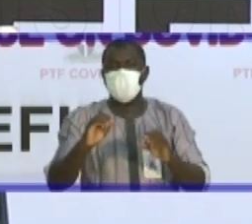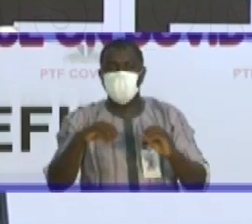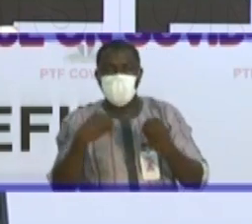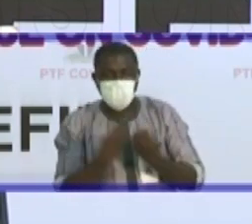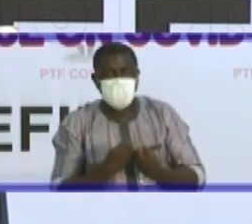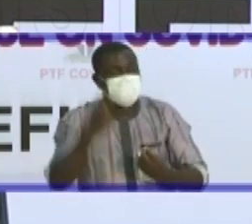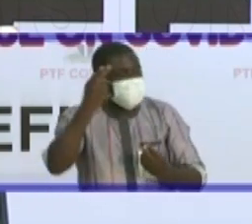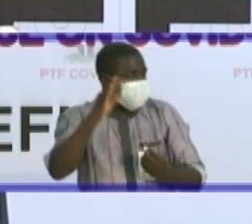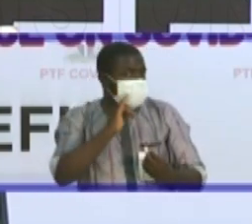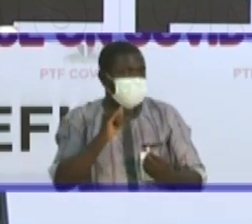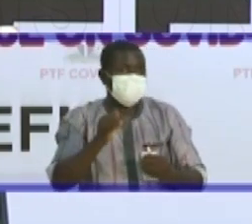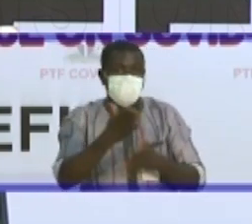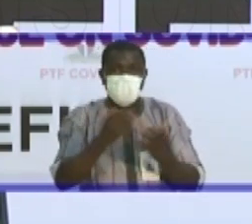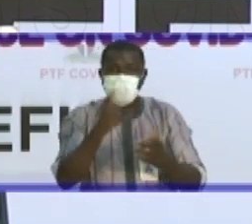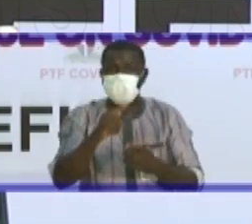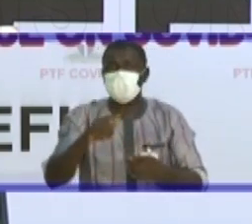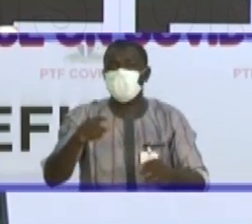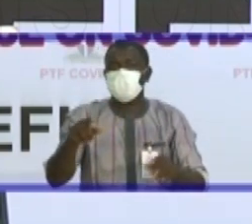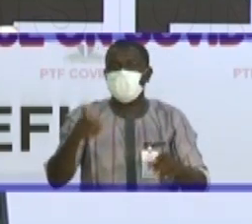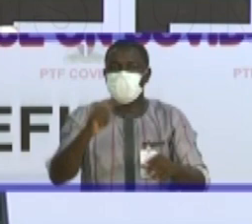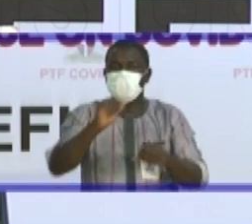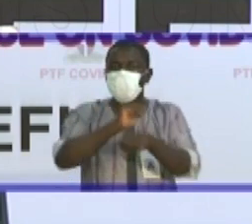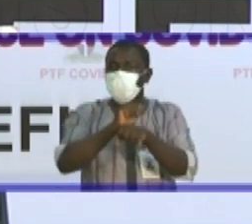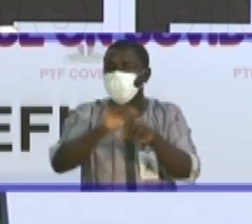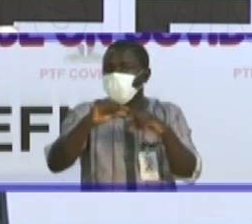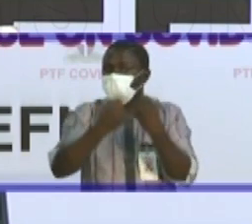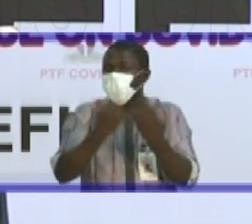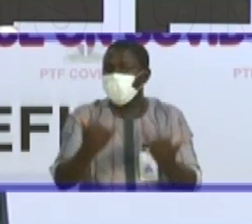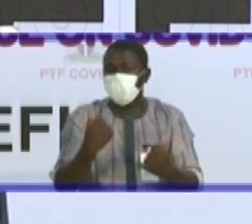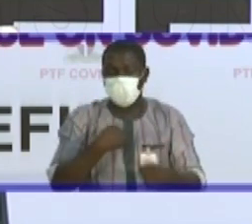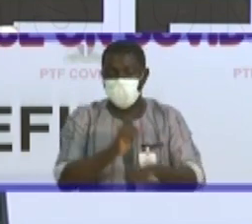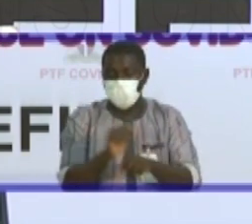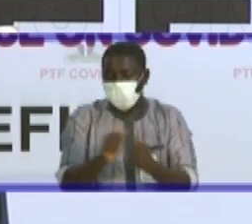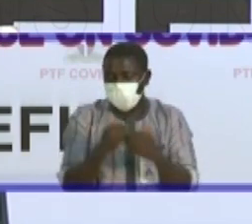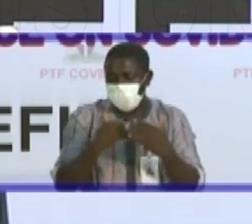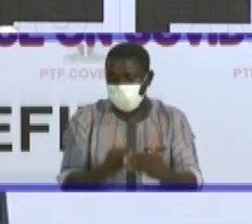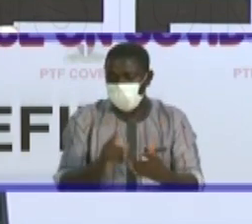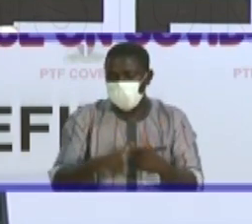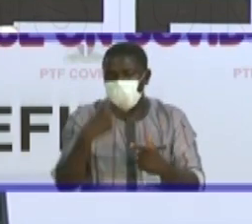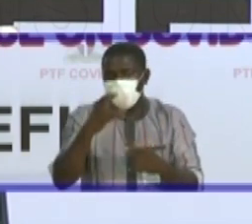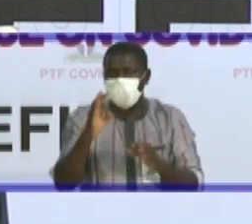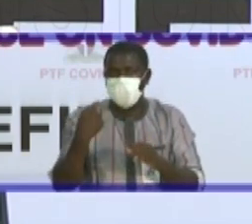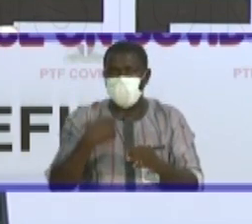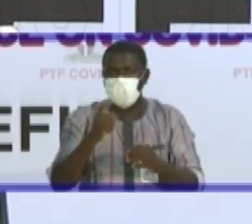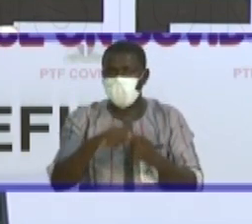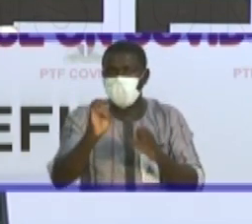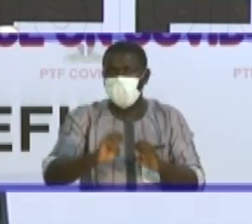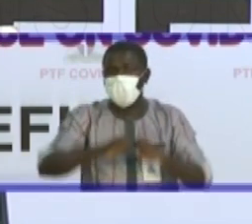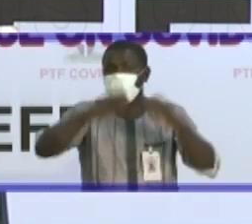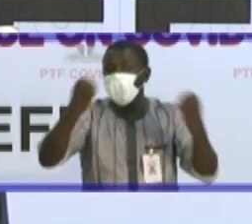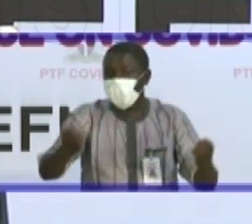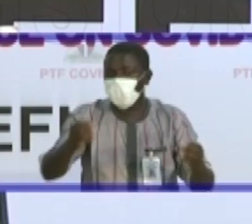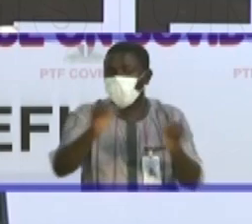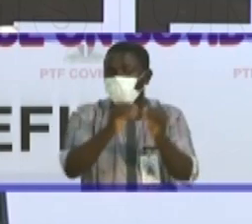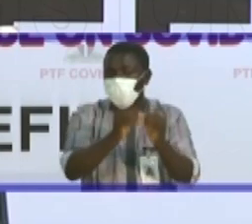the task force now, and we're working with him closely to see what we can do to expand testing. So